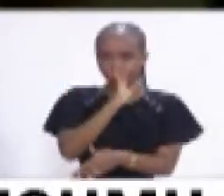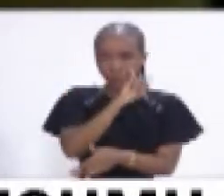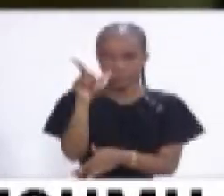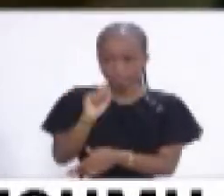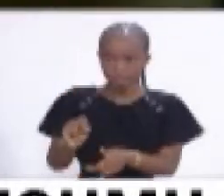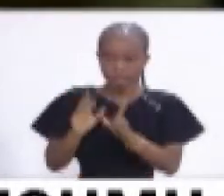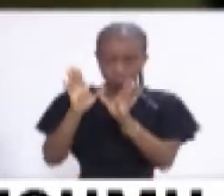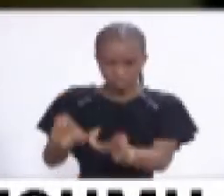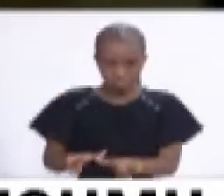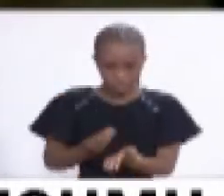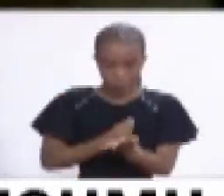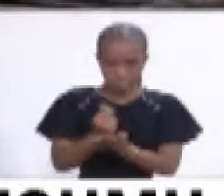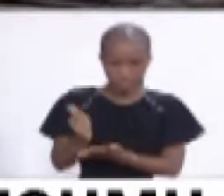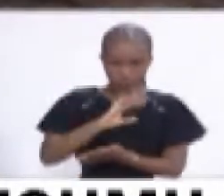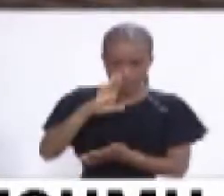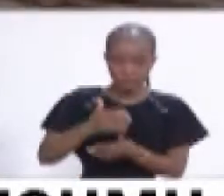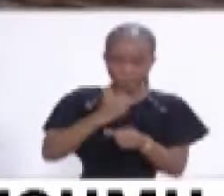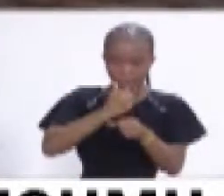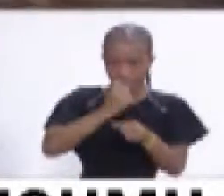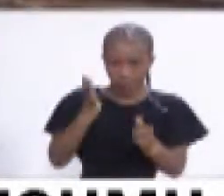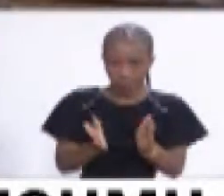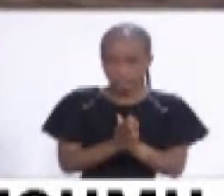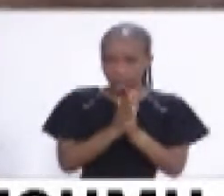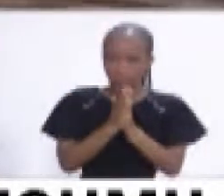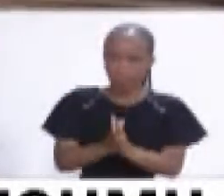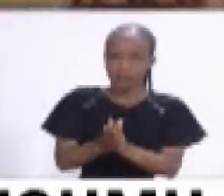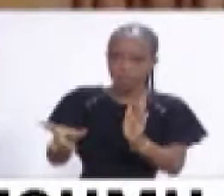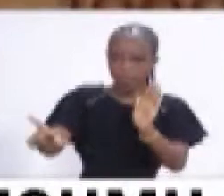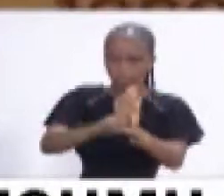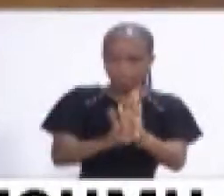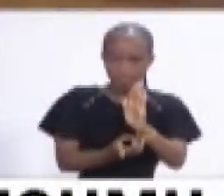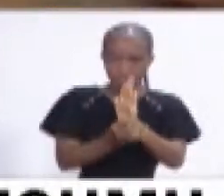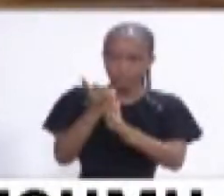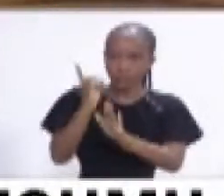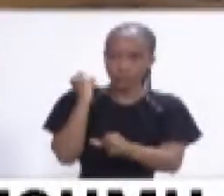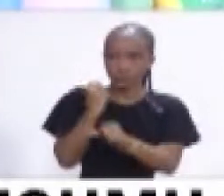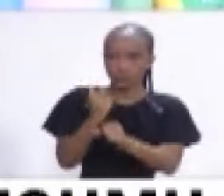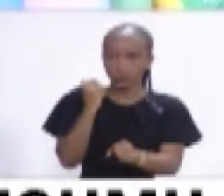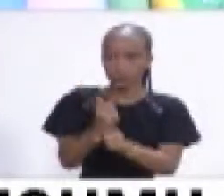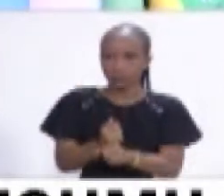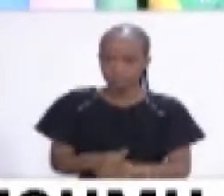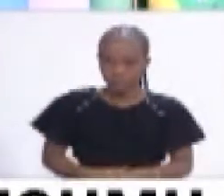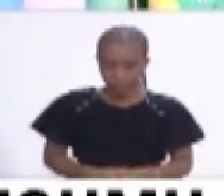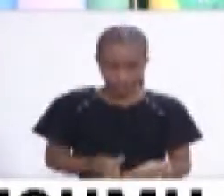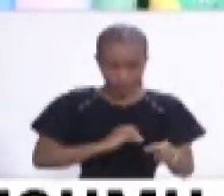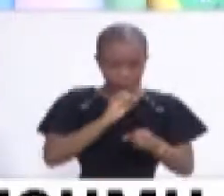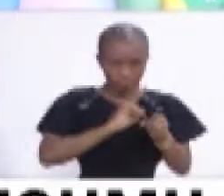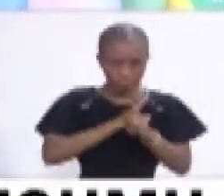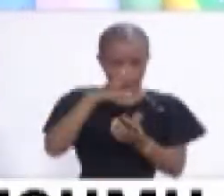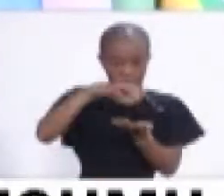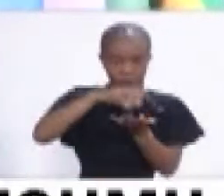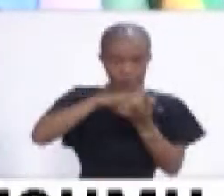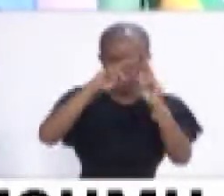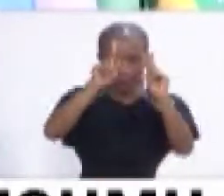payments of salaries of all county staff, and it has slowed the implementation of development projects. The COVID-19 situation